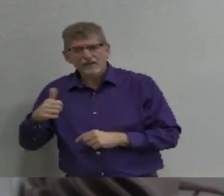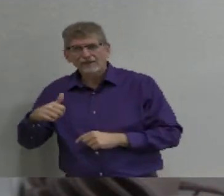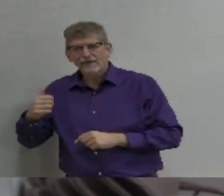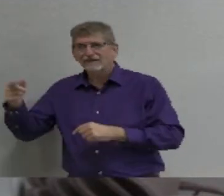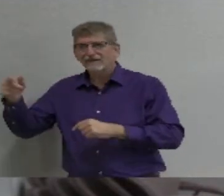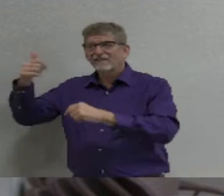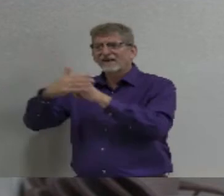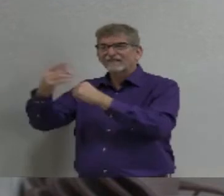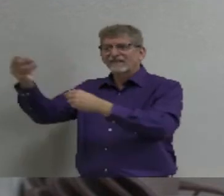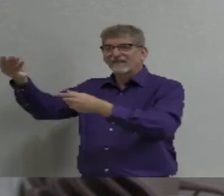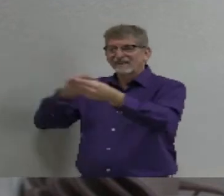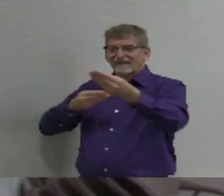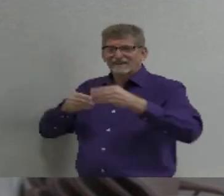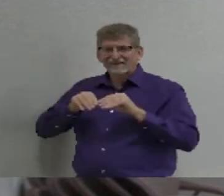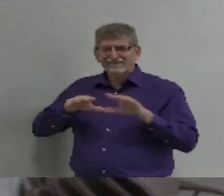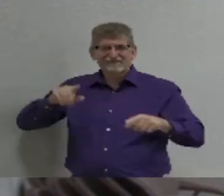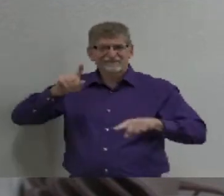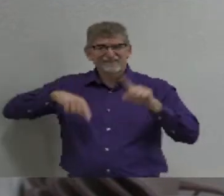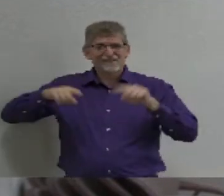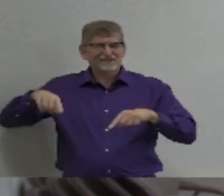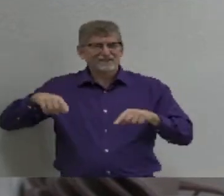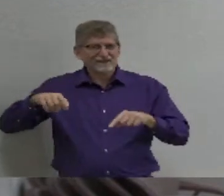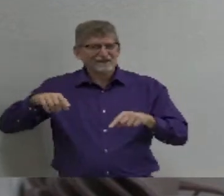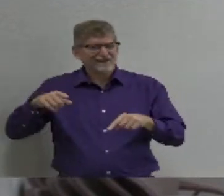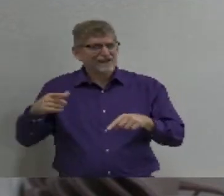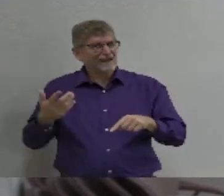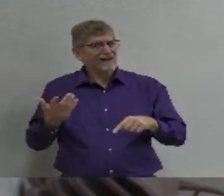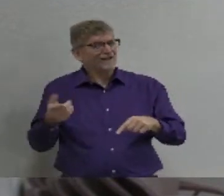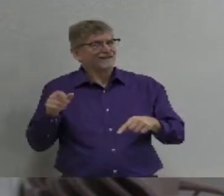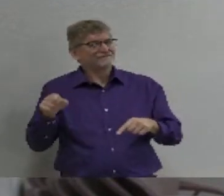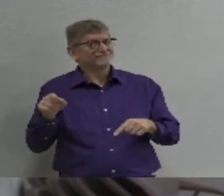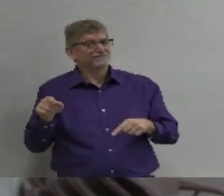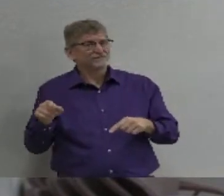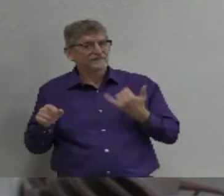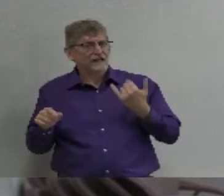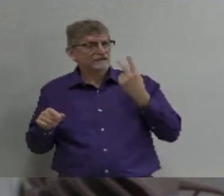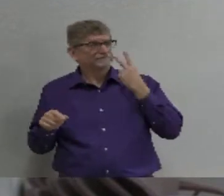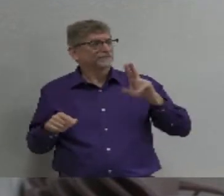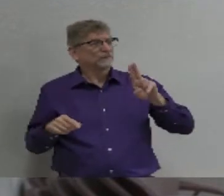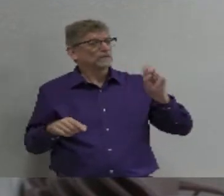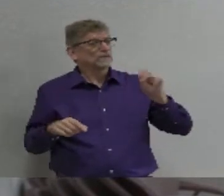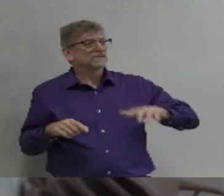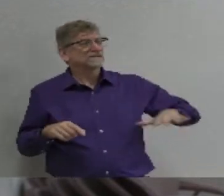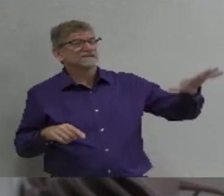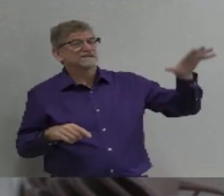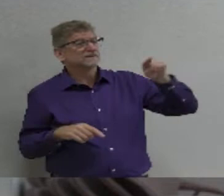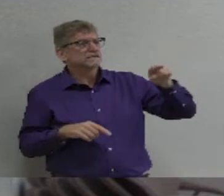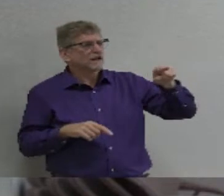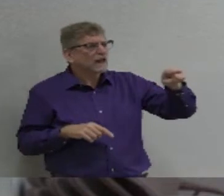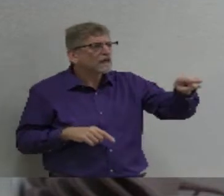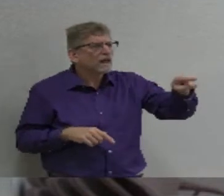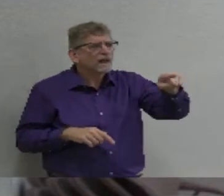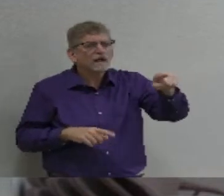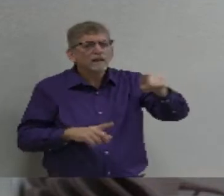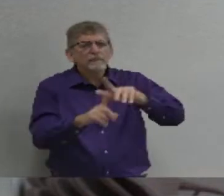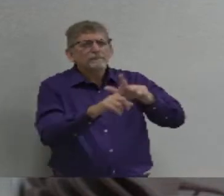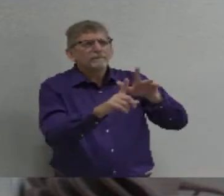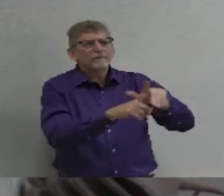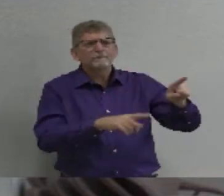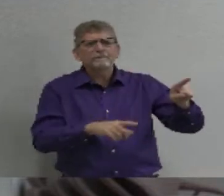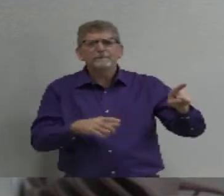are being found throughout the country. What we don't know is to what extent are they